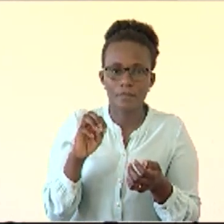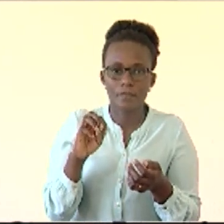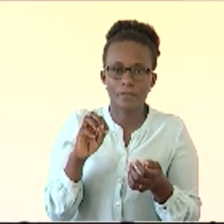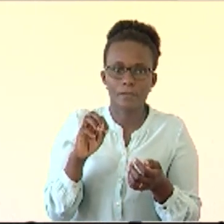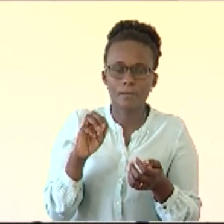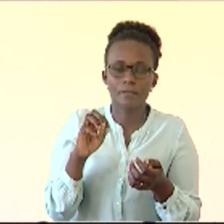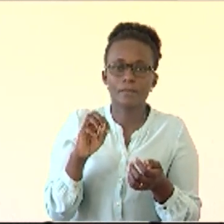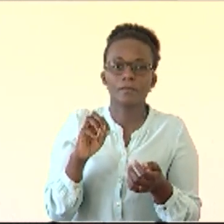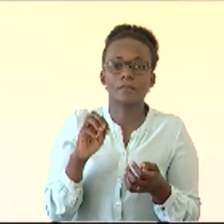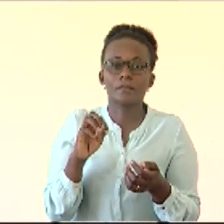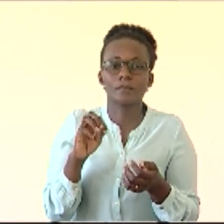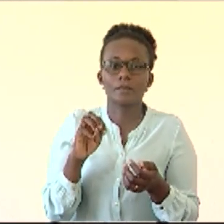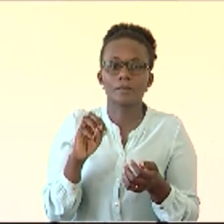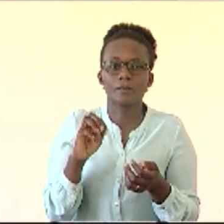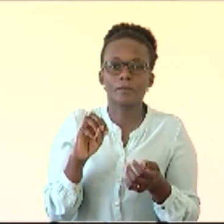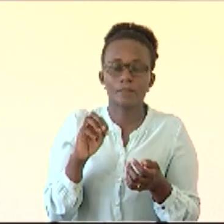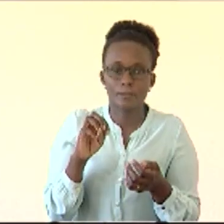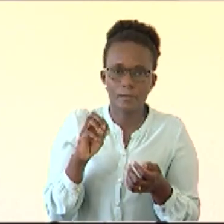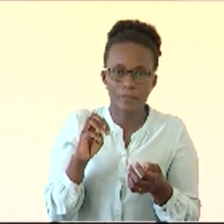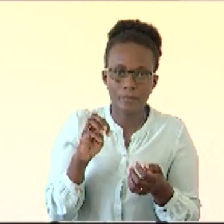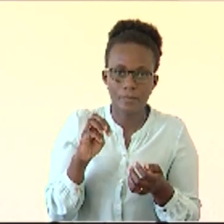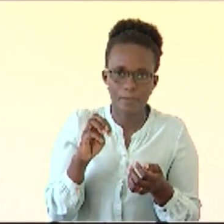tin 2 chloride, the tin 2 ions,